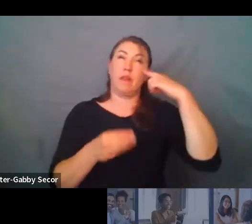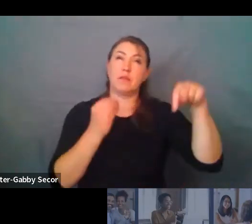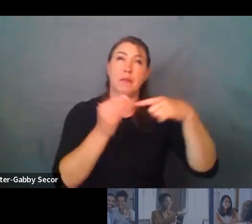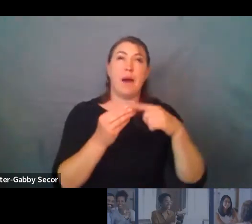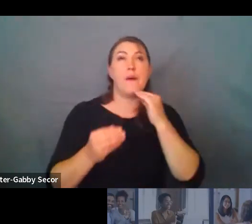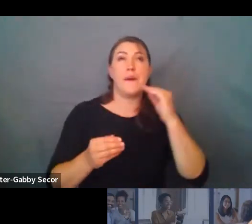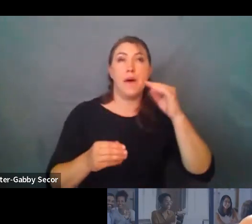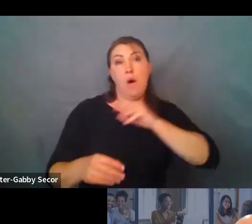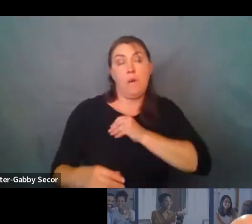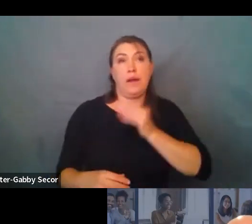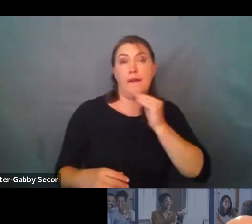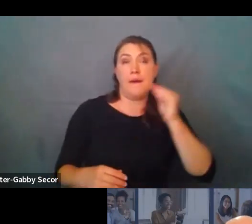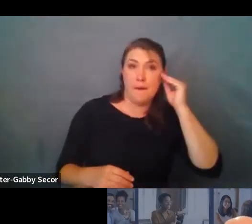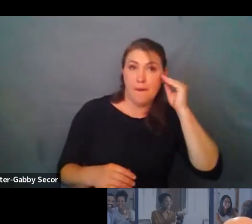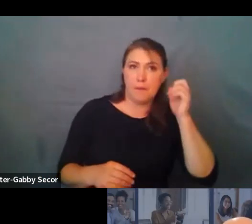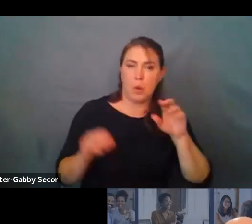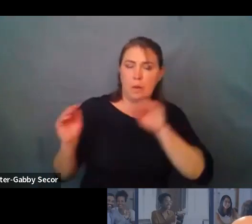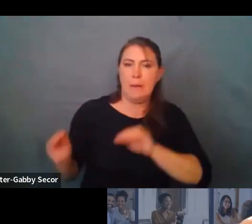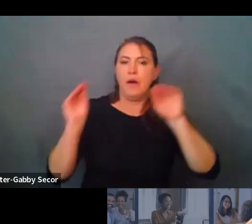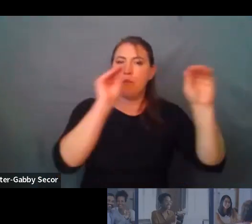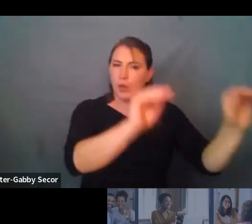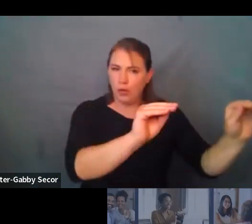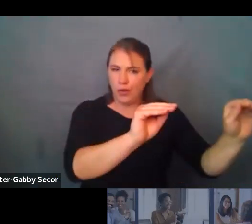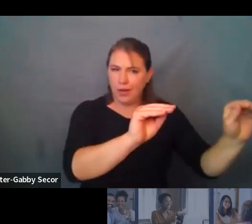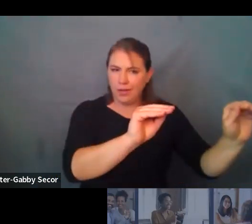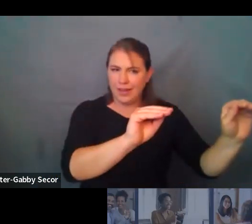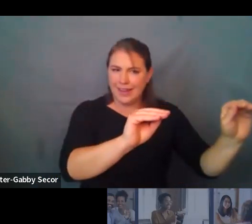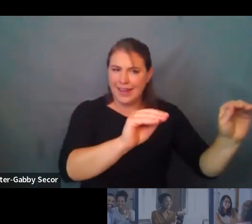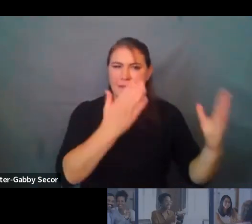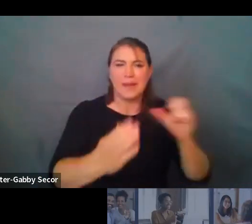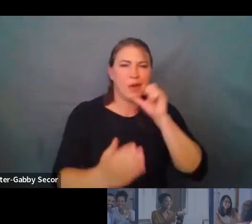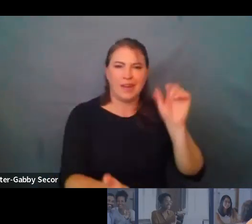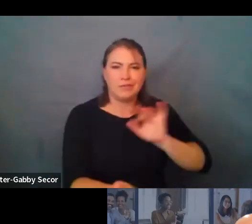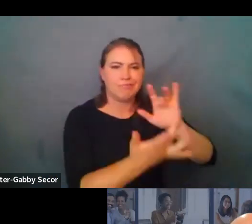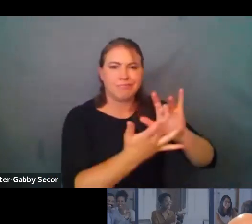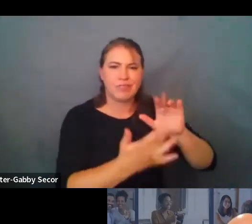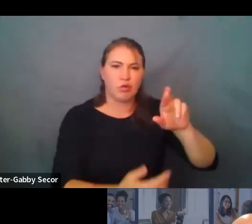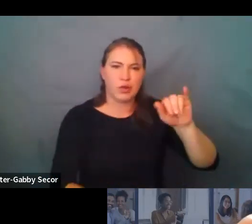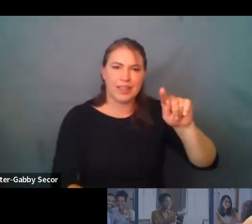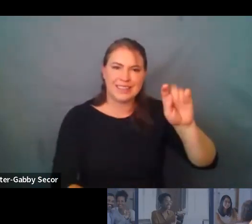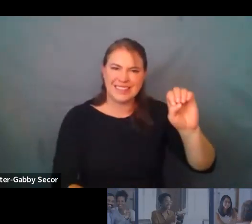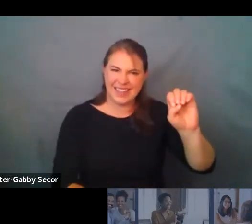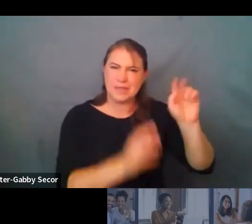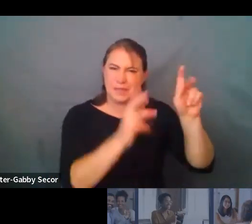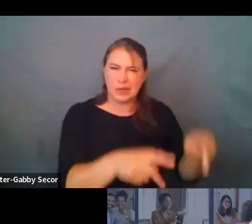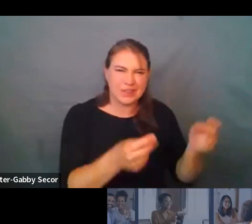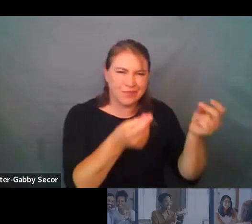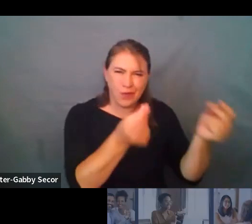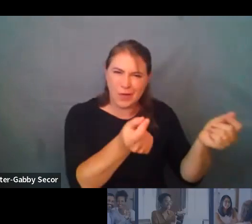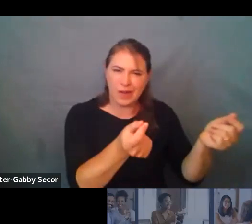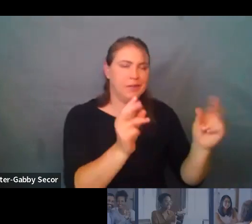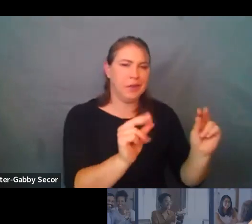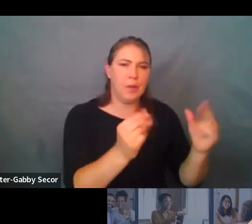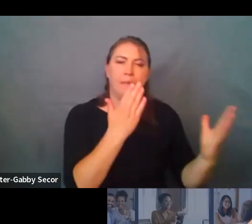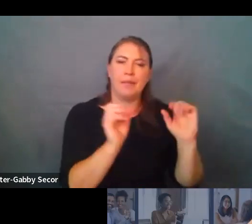about a relocation, it's not about thinking about speaking to a real estate professional. They also will say, let me speak to a housing counselor